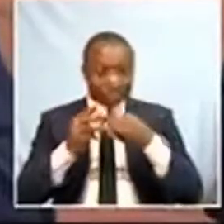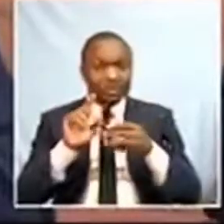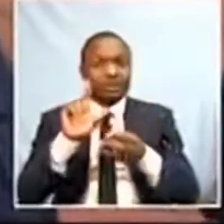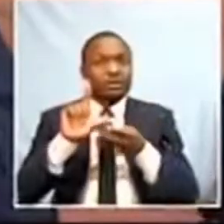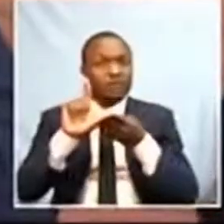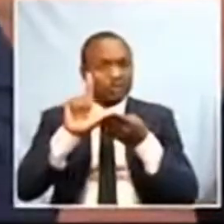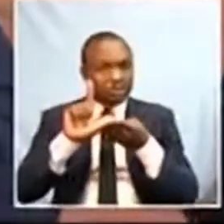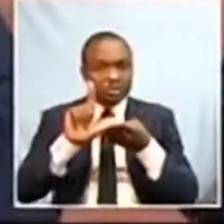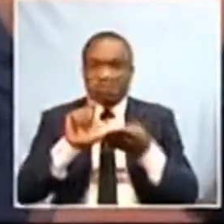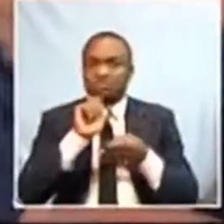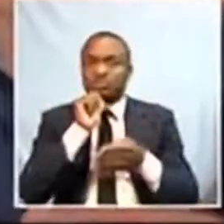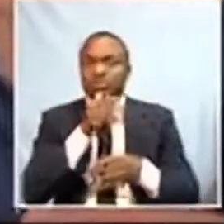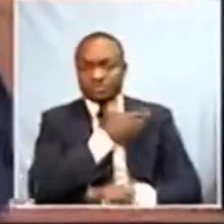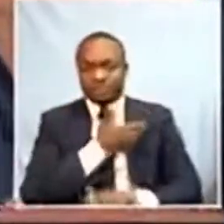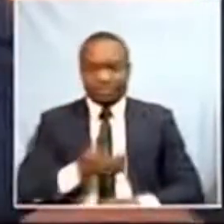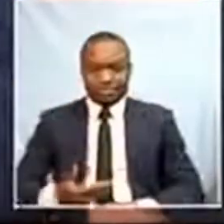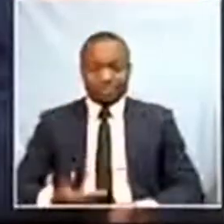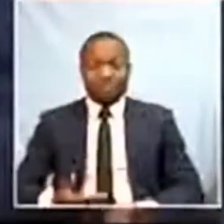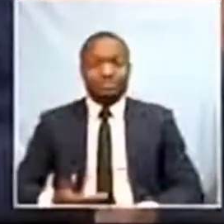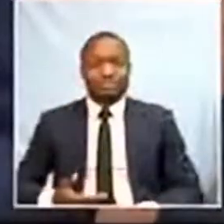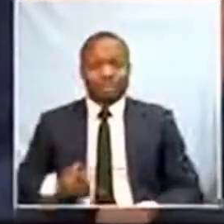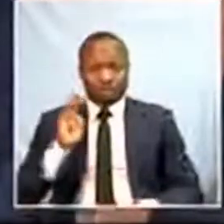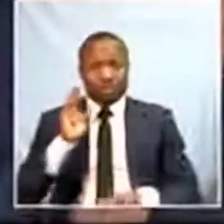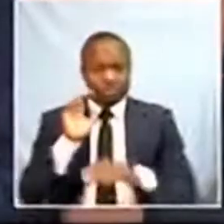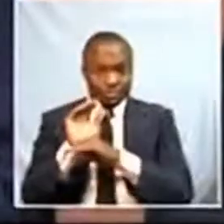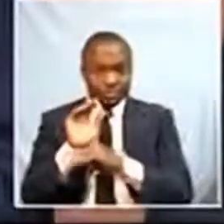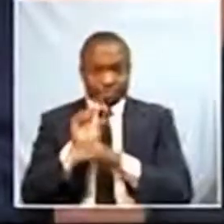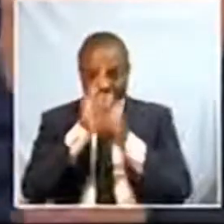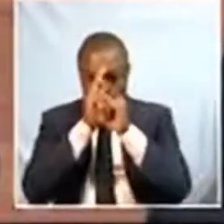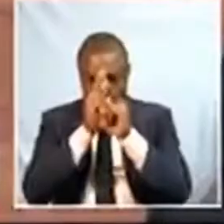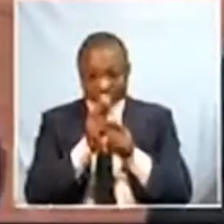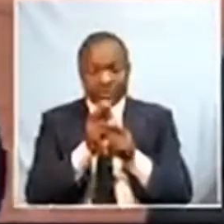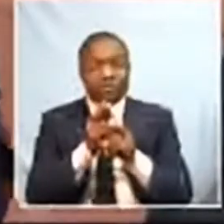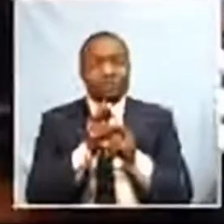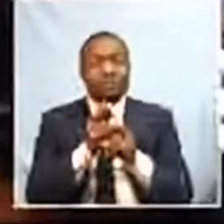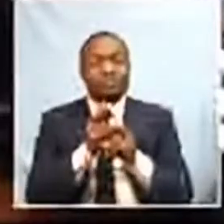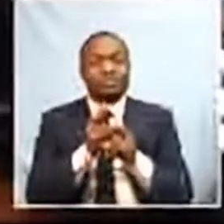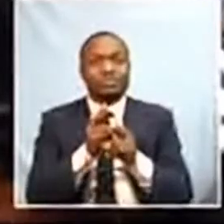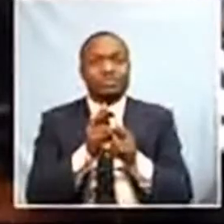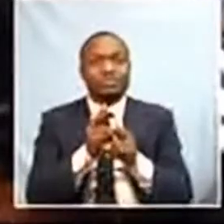not very serious about this. Now I'll make some comments. Honorable